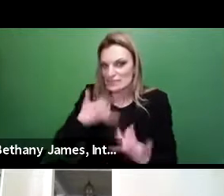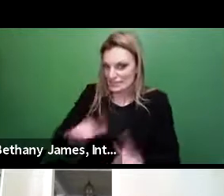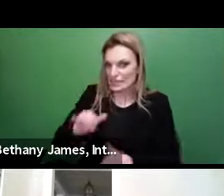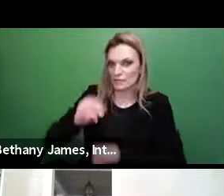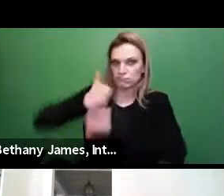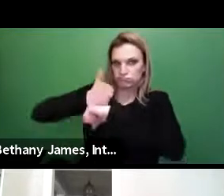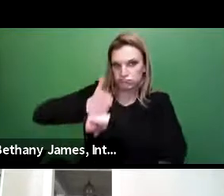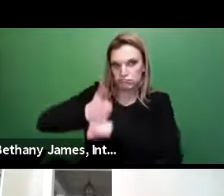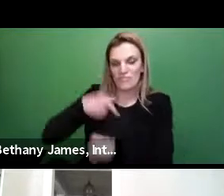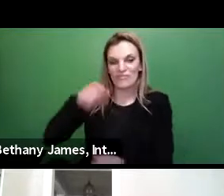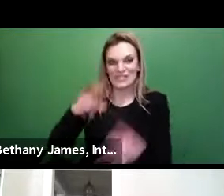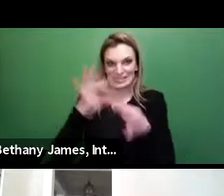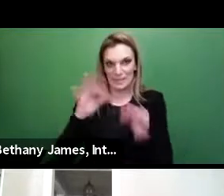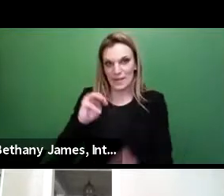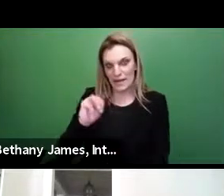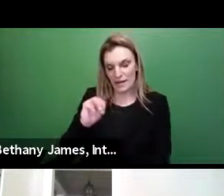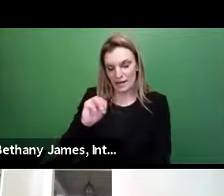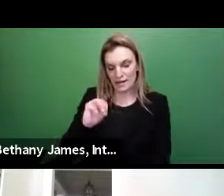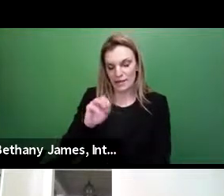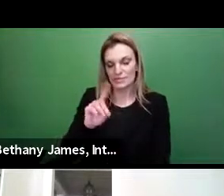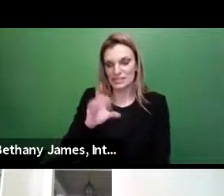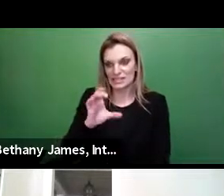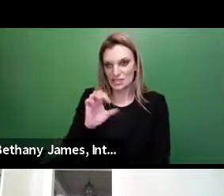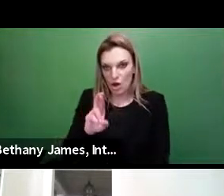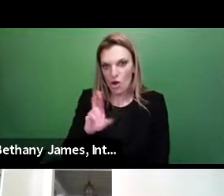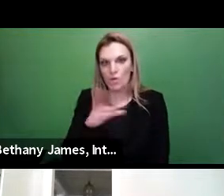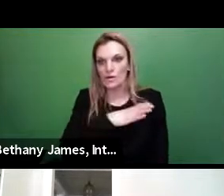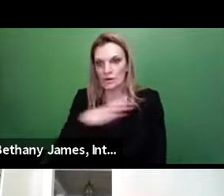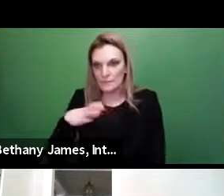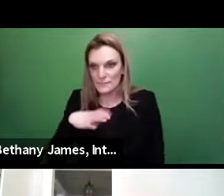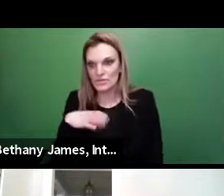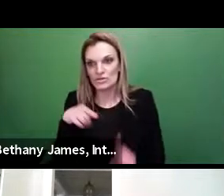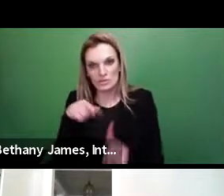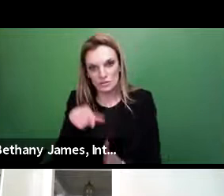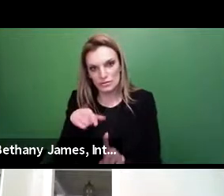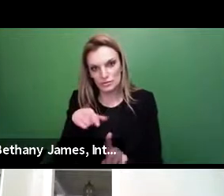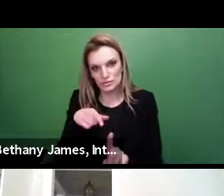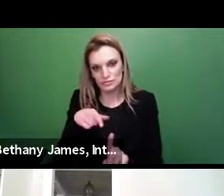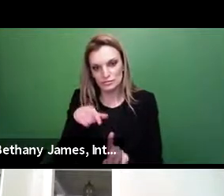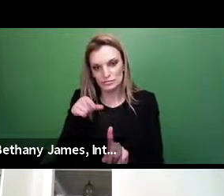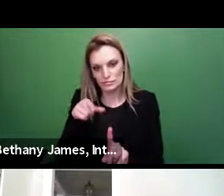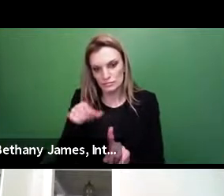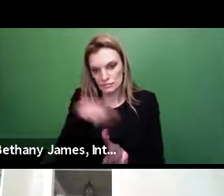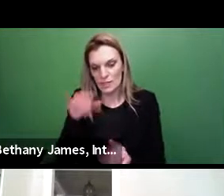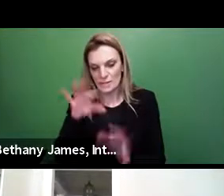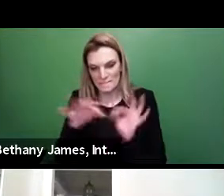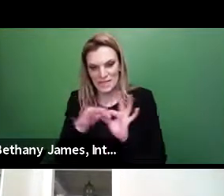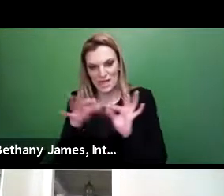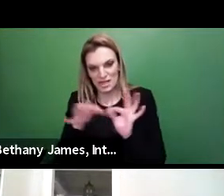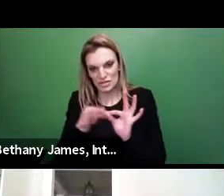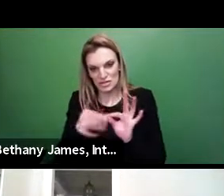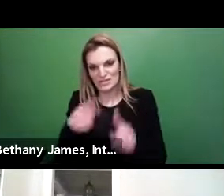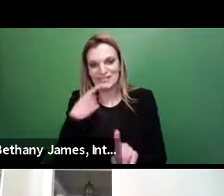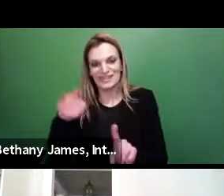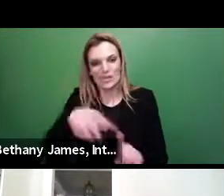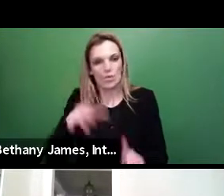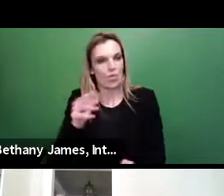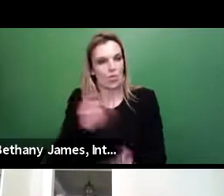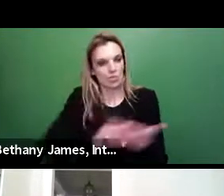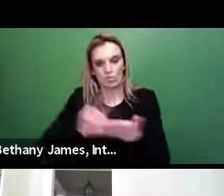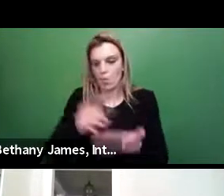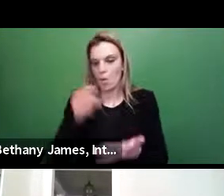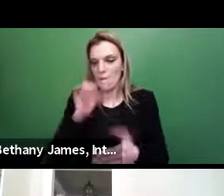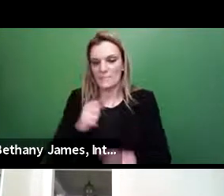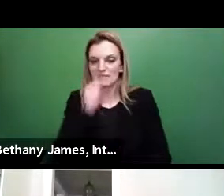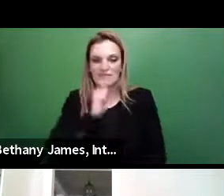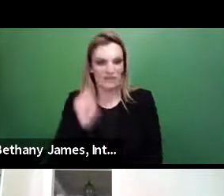So this statement by MDCR or the commission would go a long way in sending the message that discrimination will not be tolerated